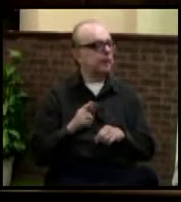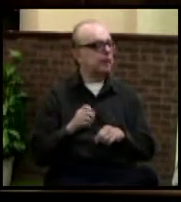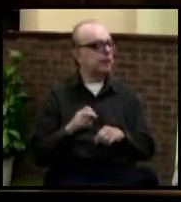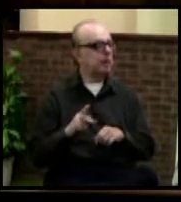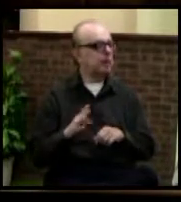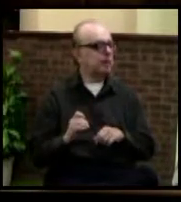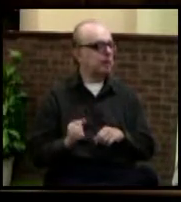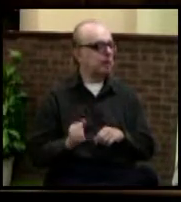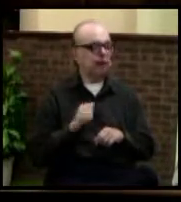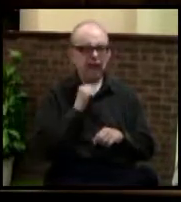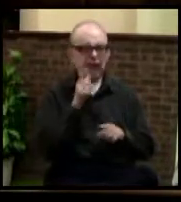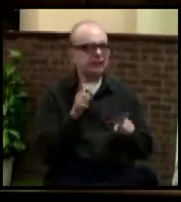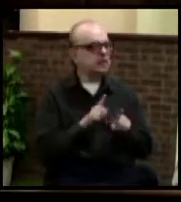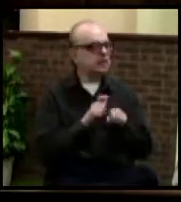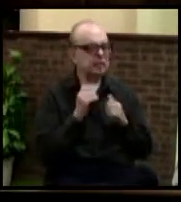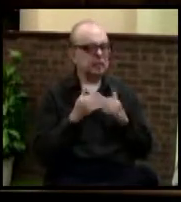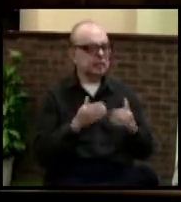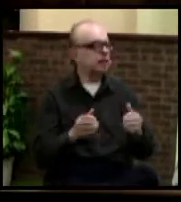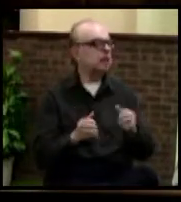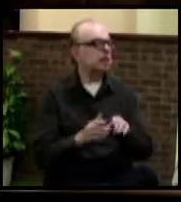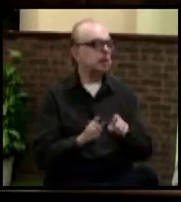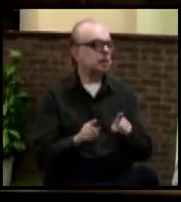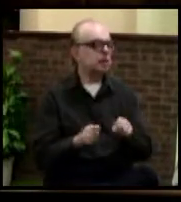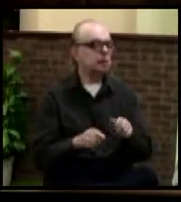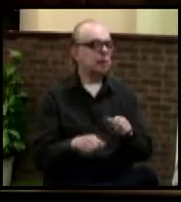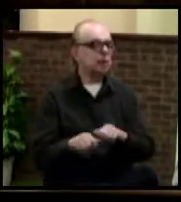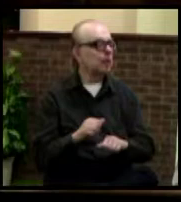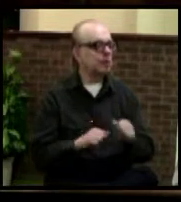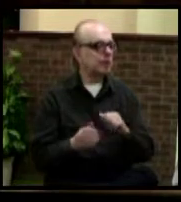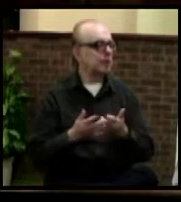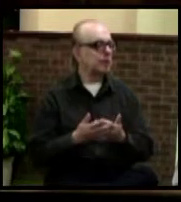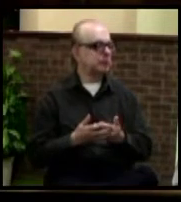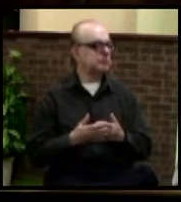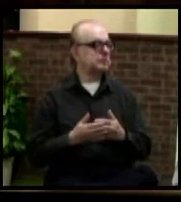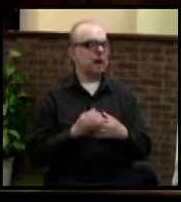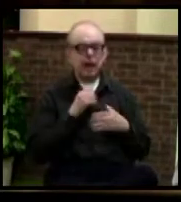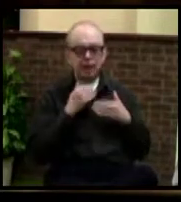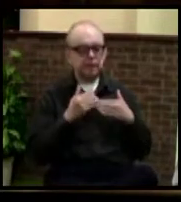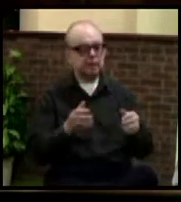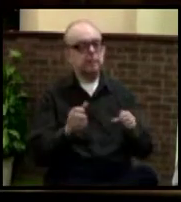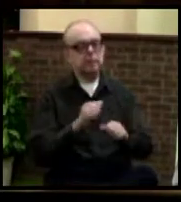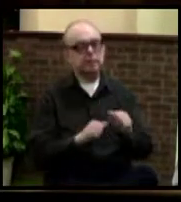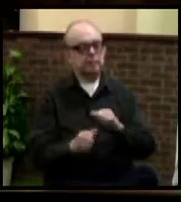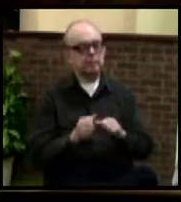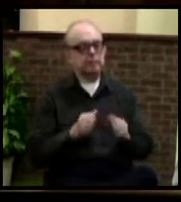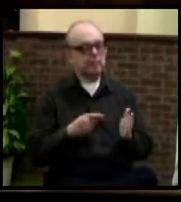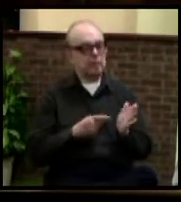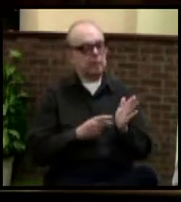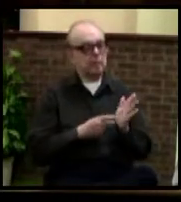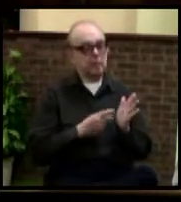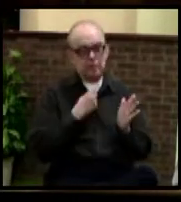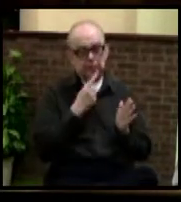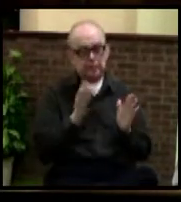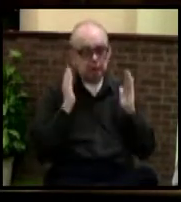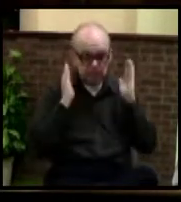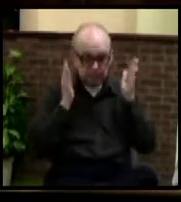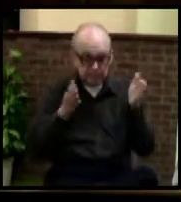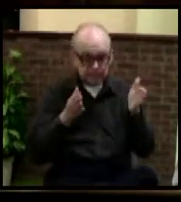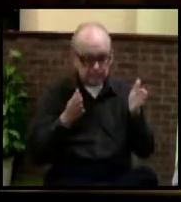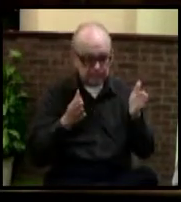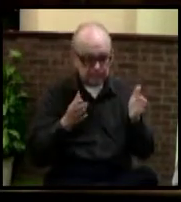Philippi who did not get along with each other. And so what Paul was saying was,